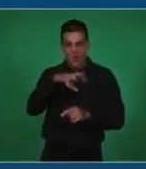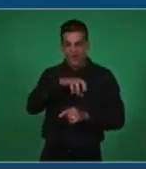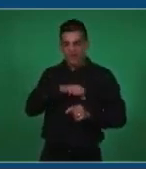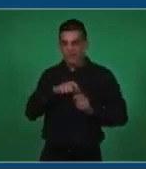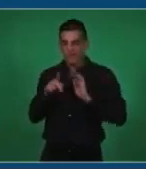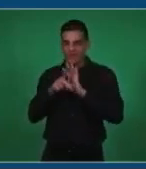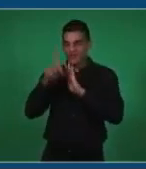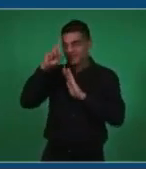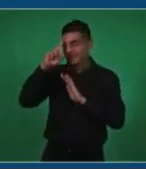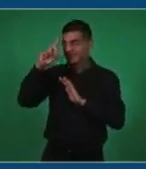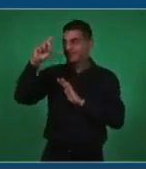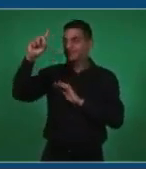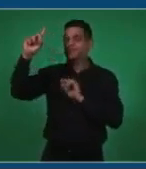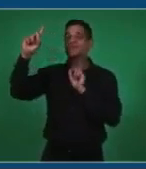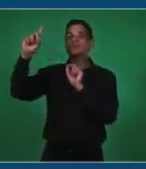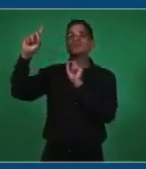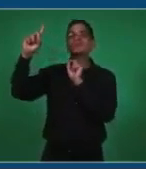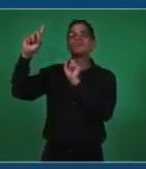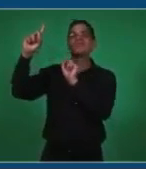True love.